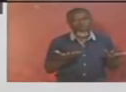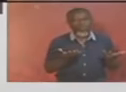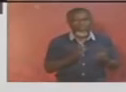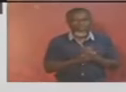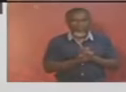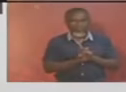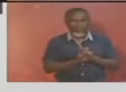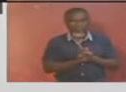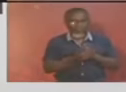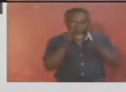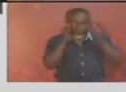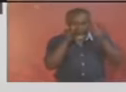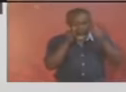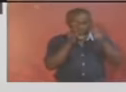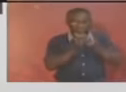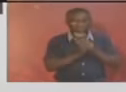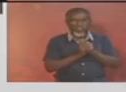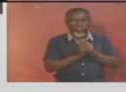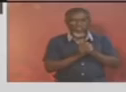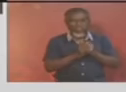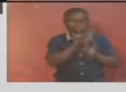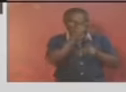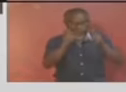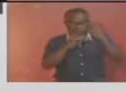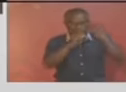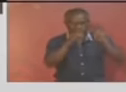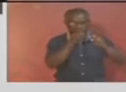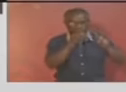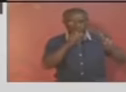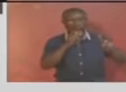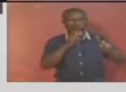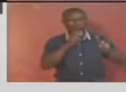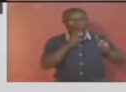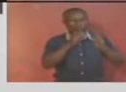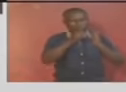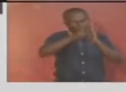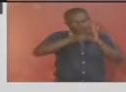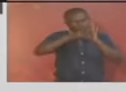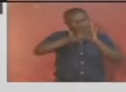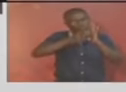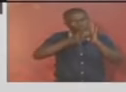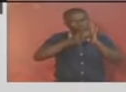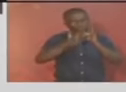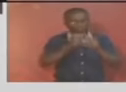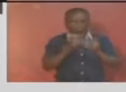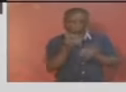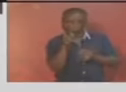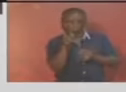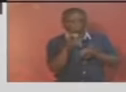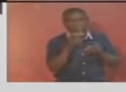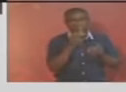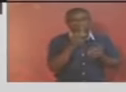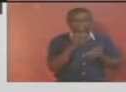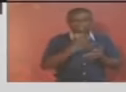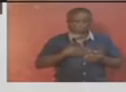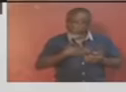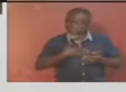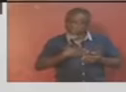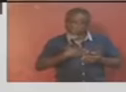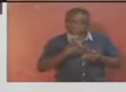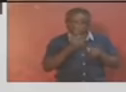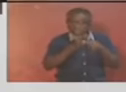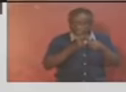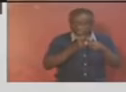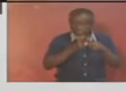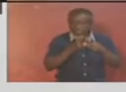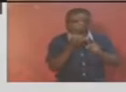be devoted to questions and answers from the media. We ask our media representatives, please state your name and the media house that you